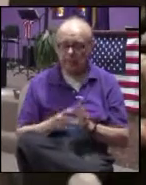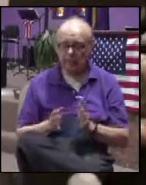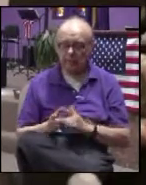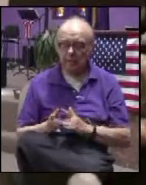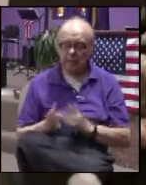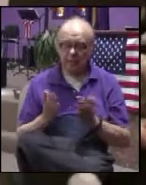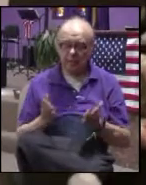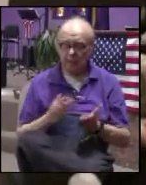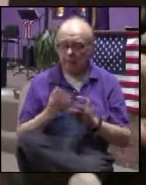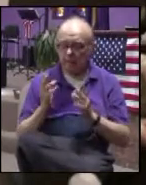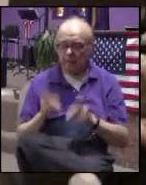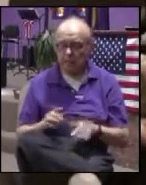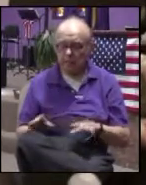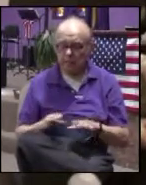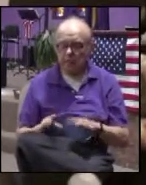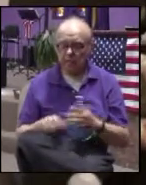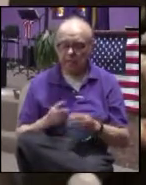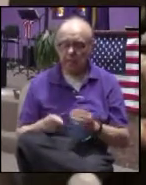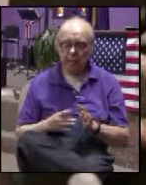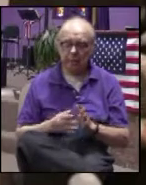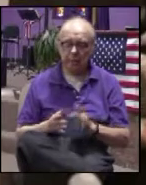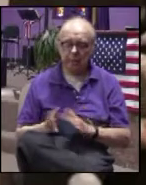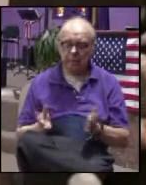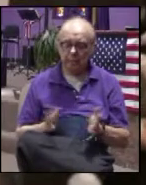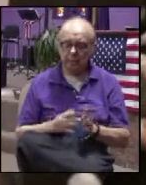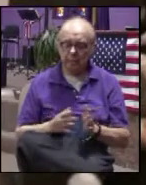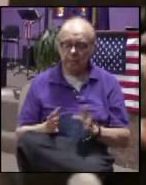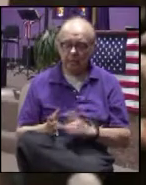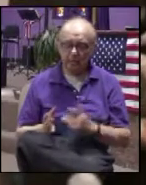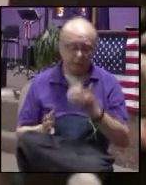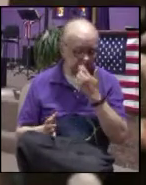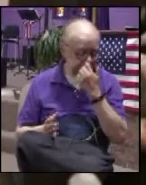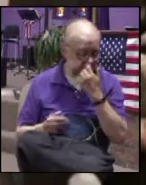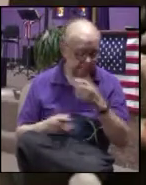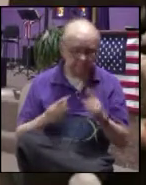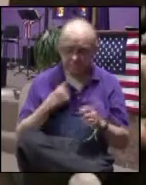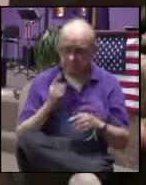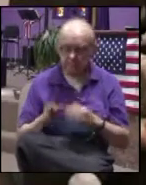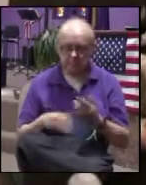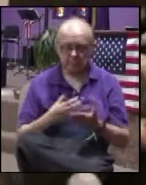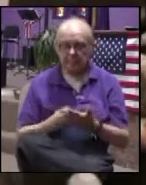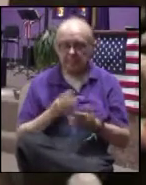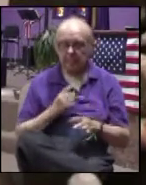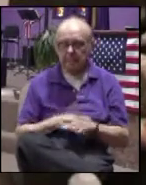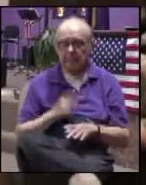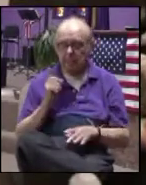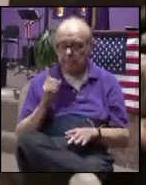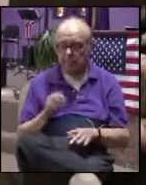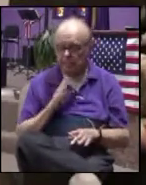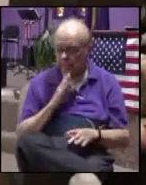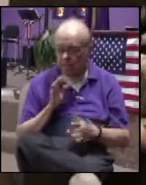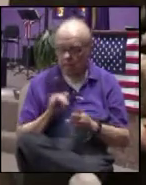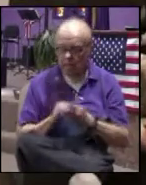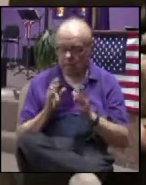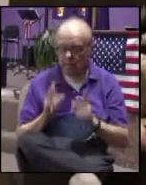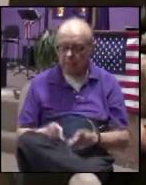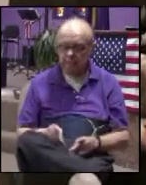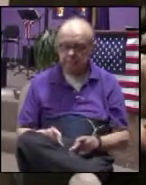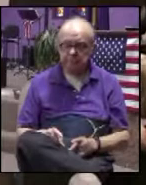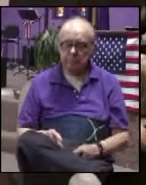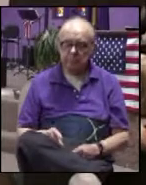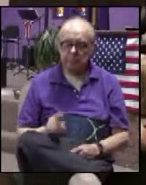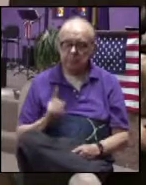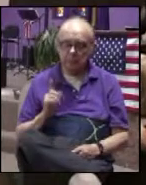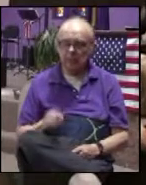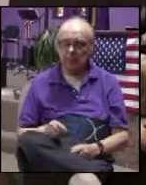waiting for somebody else to tell them about Jesus. And Jesus has been trying to tell you all along, you need to talk to them. You need to talk to them.